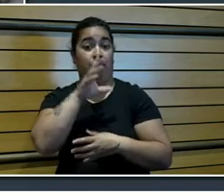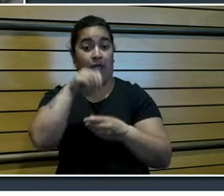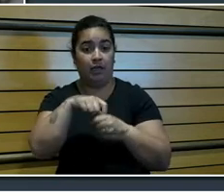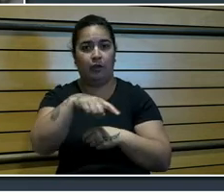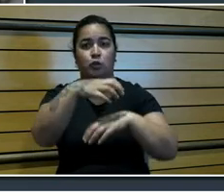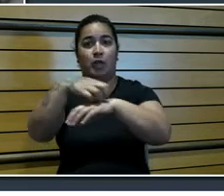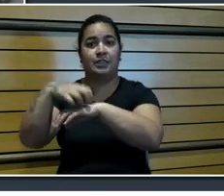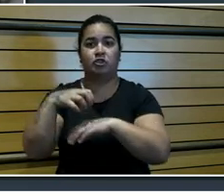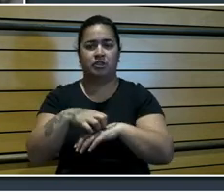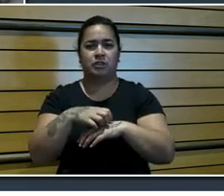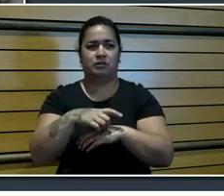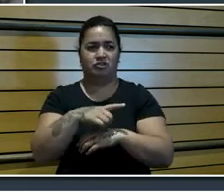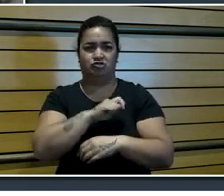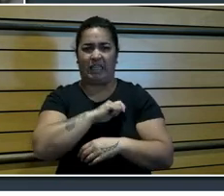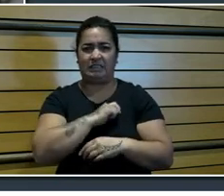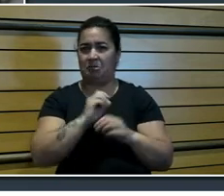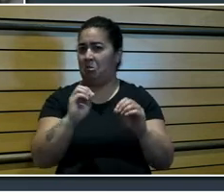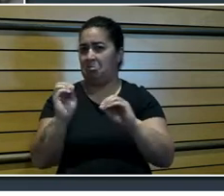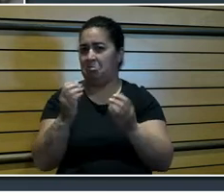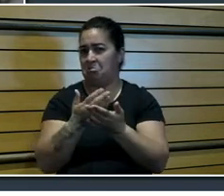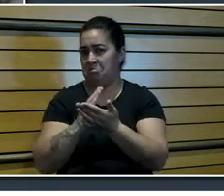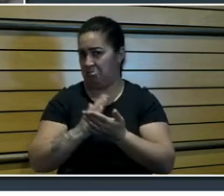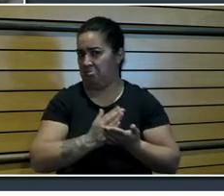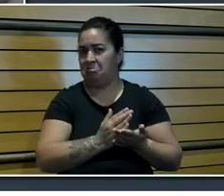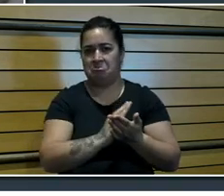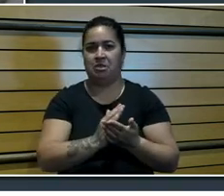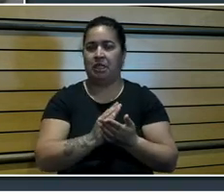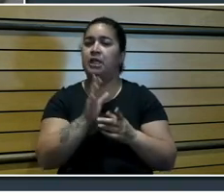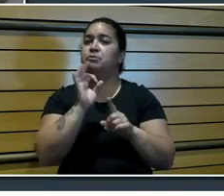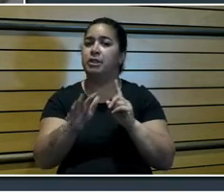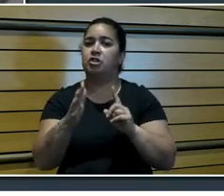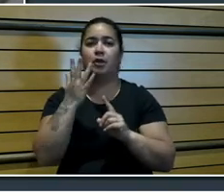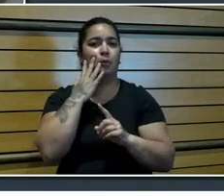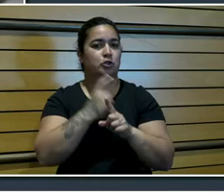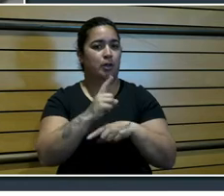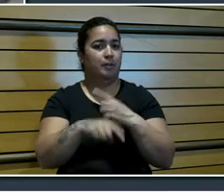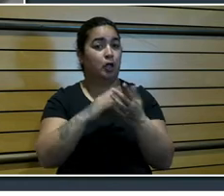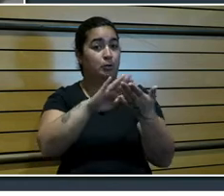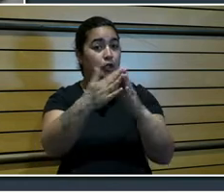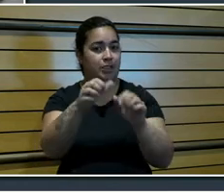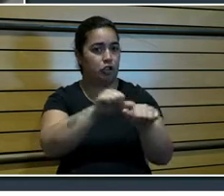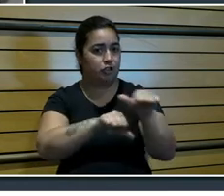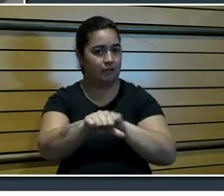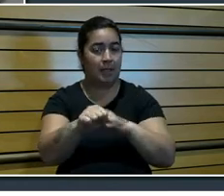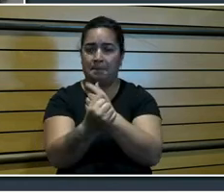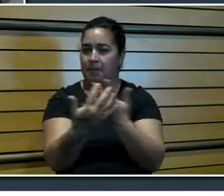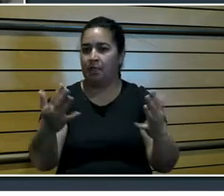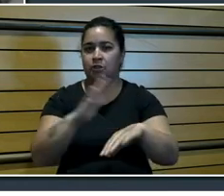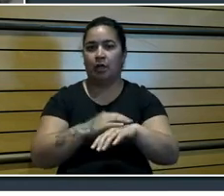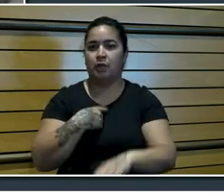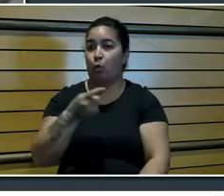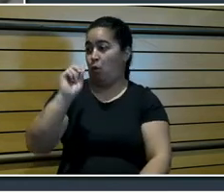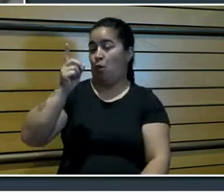governance, finance, etc., on the part of community initiatives. And I was warned on many occasions that I would probably